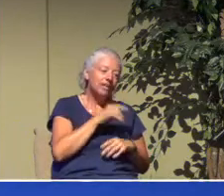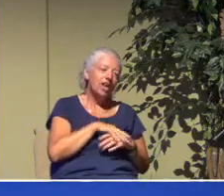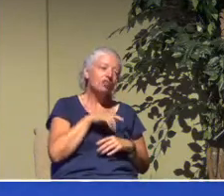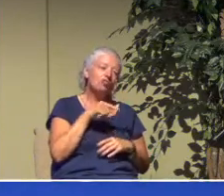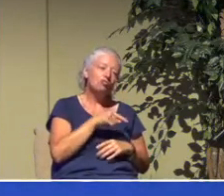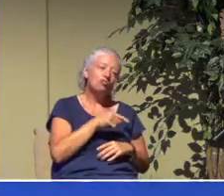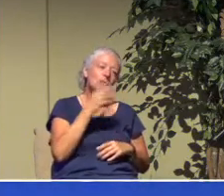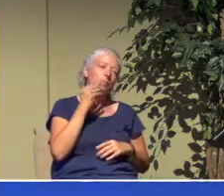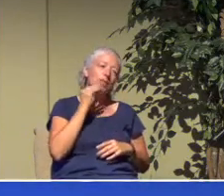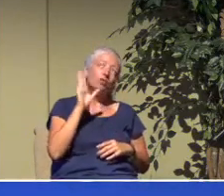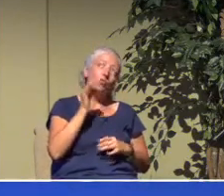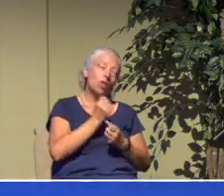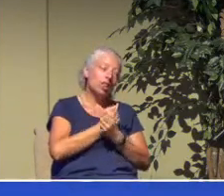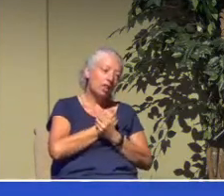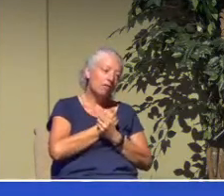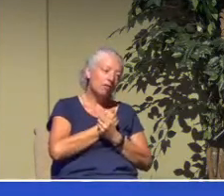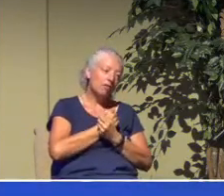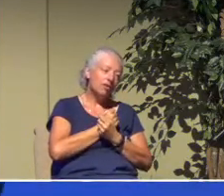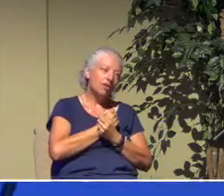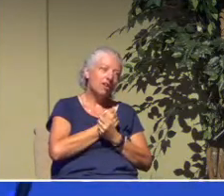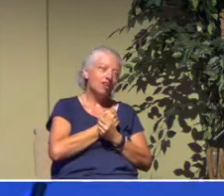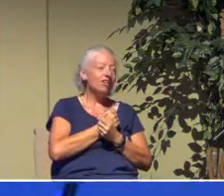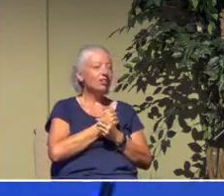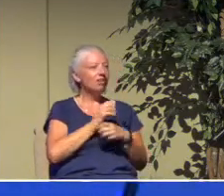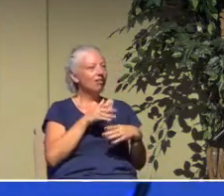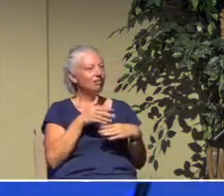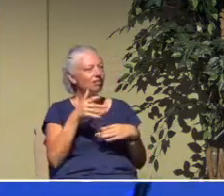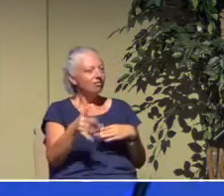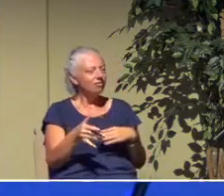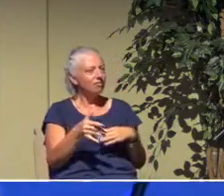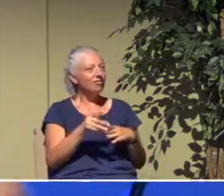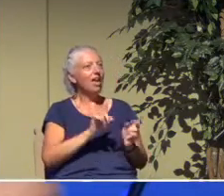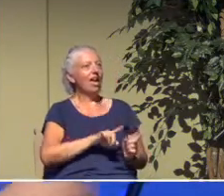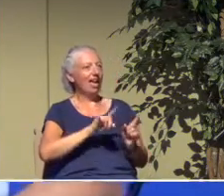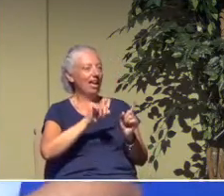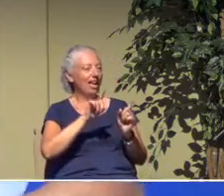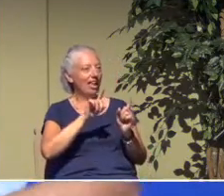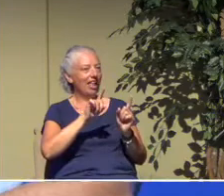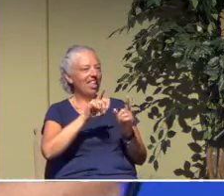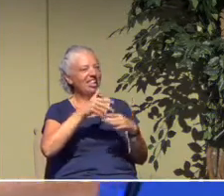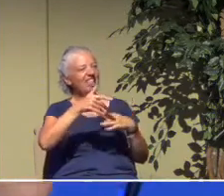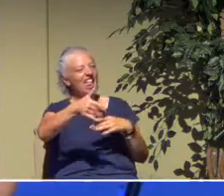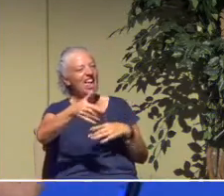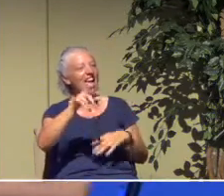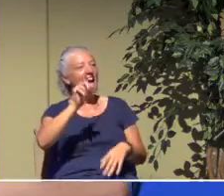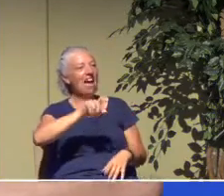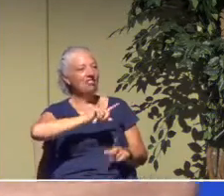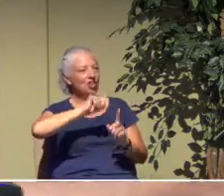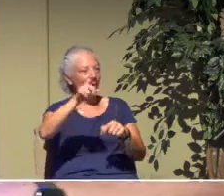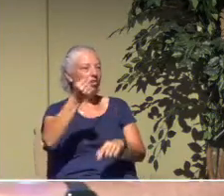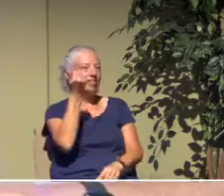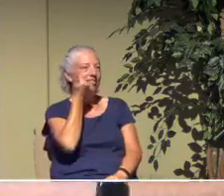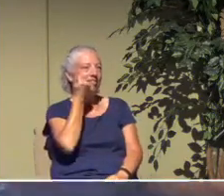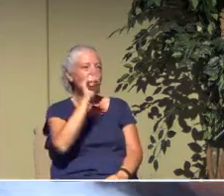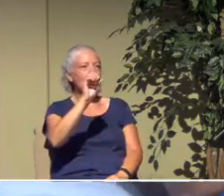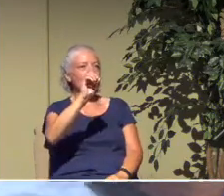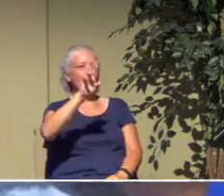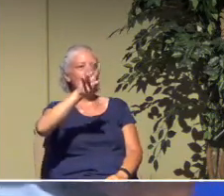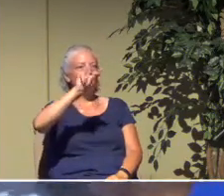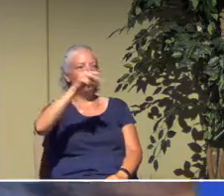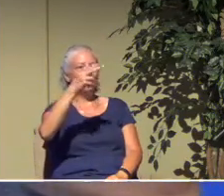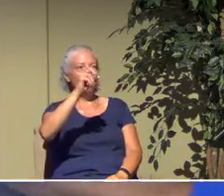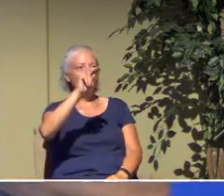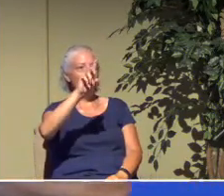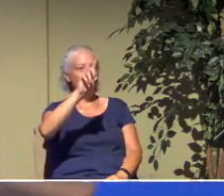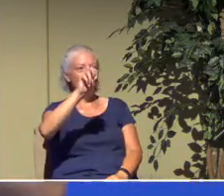love. And then that led to orthodontics, because her parents had talked to her that one day she's going to get braces, and she said, why do